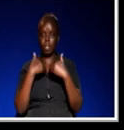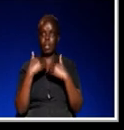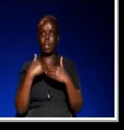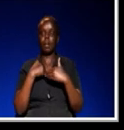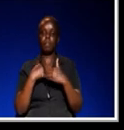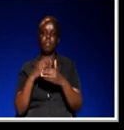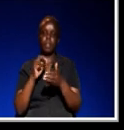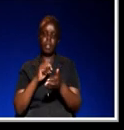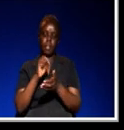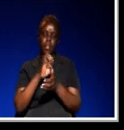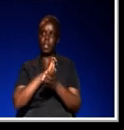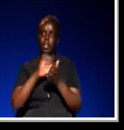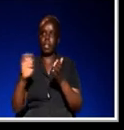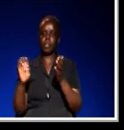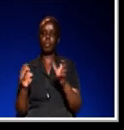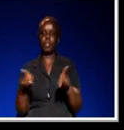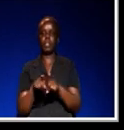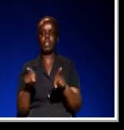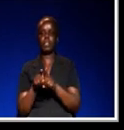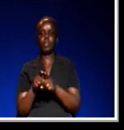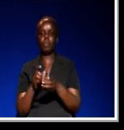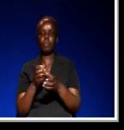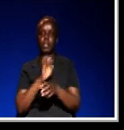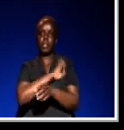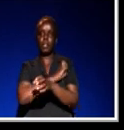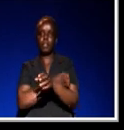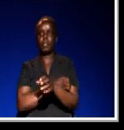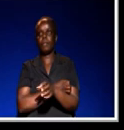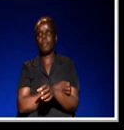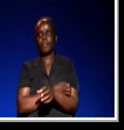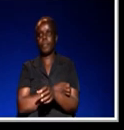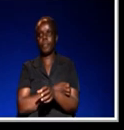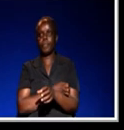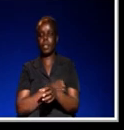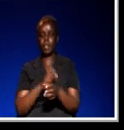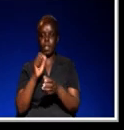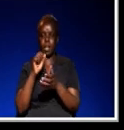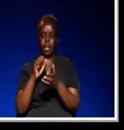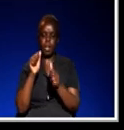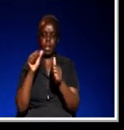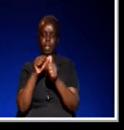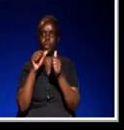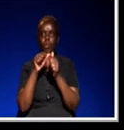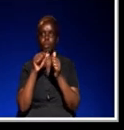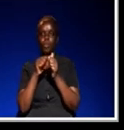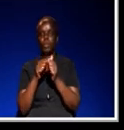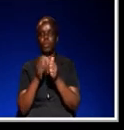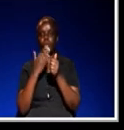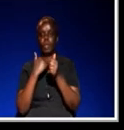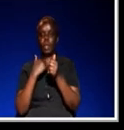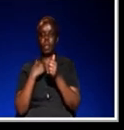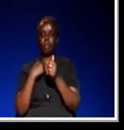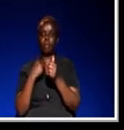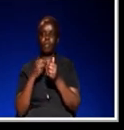electrons with the same amount of energy. In an atom, we have the